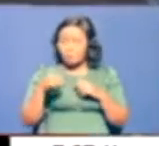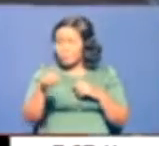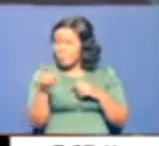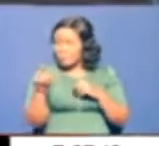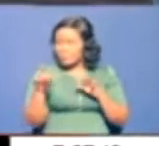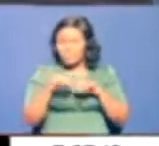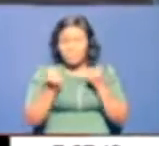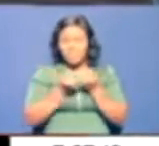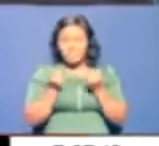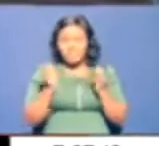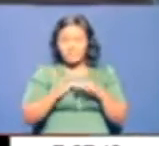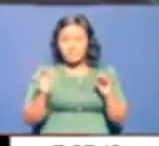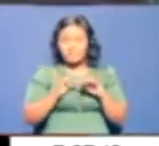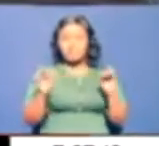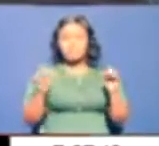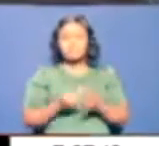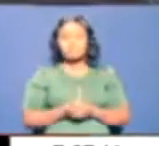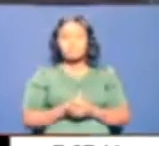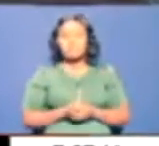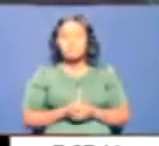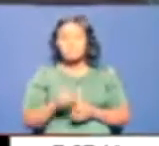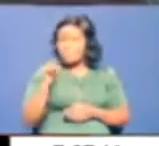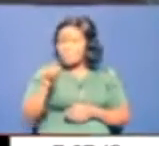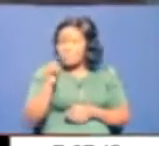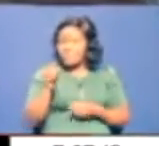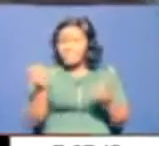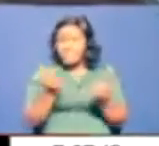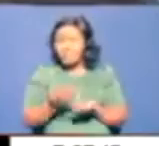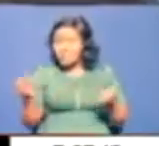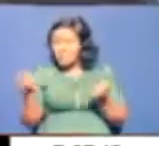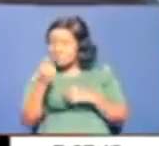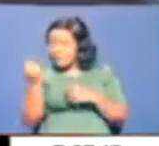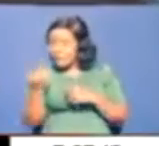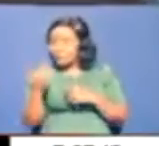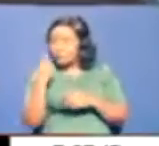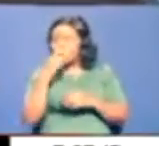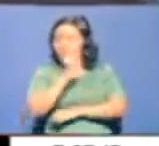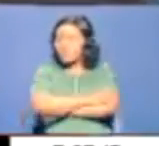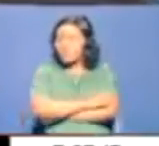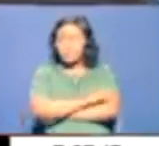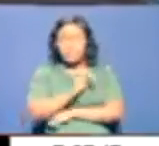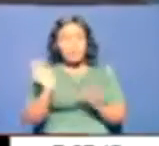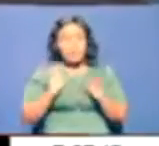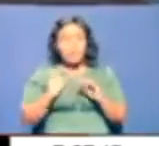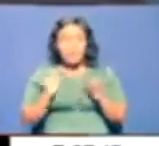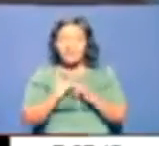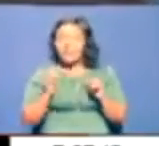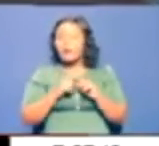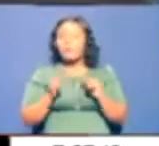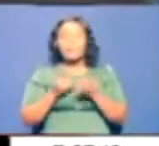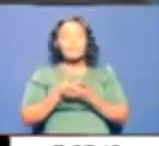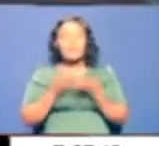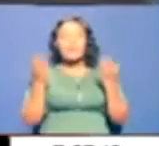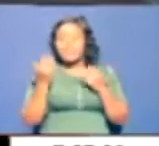worms. Sio ati hii ni ya watoto tu ambaye wako shuleni, lakini ni ya kila mtoto